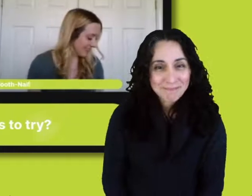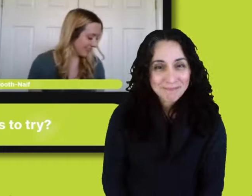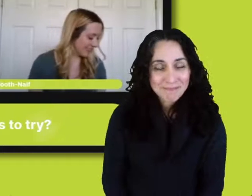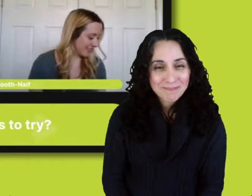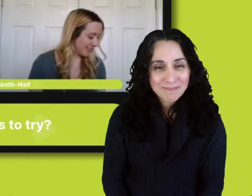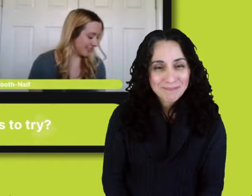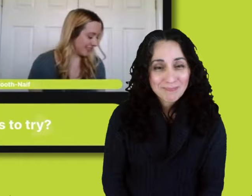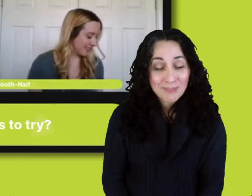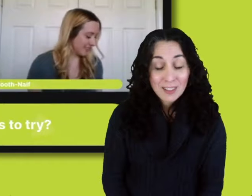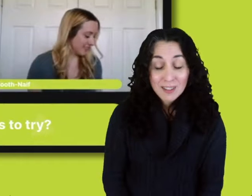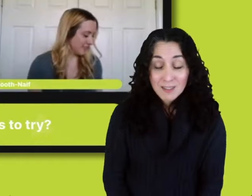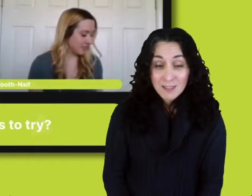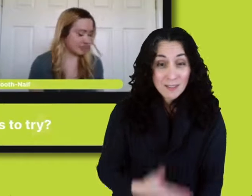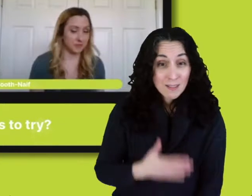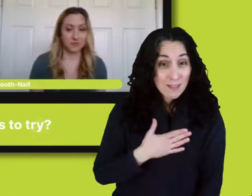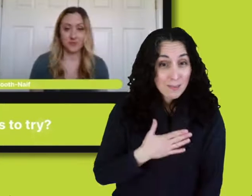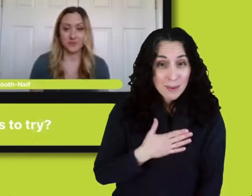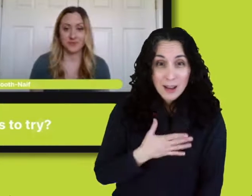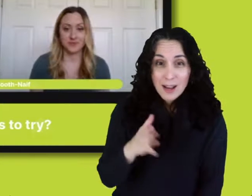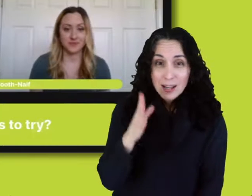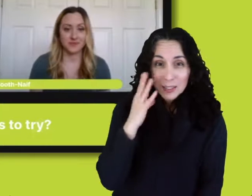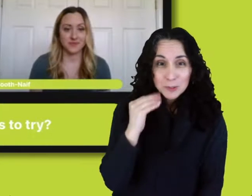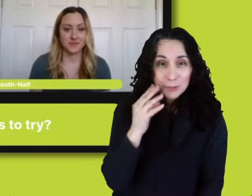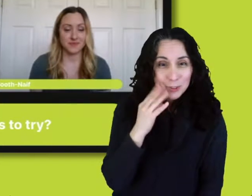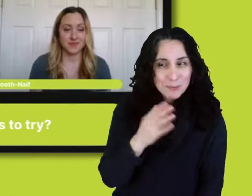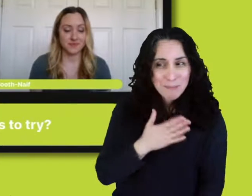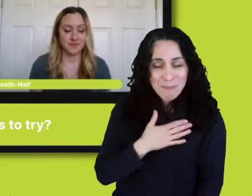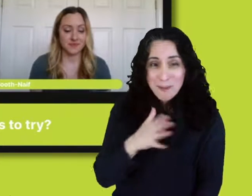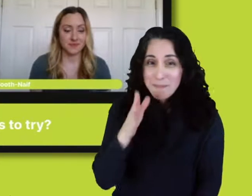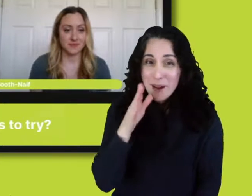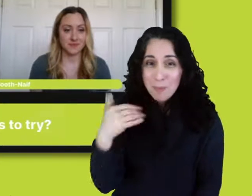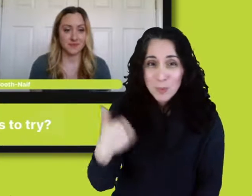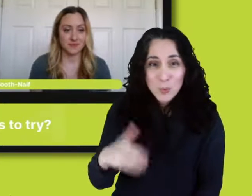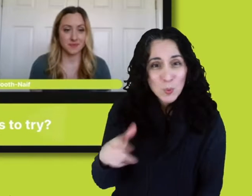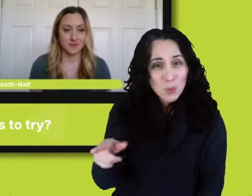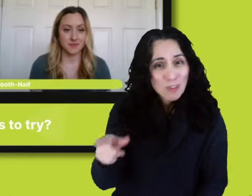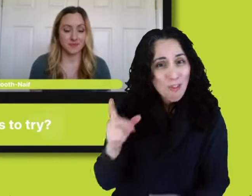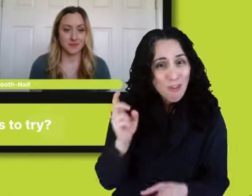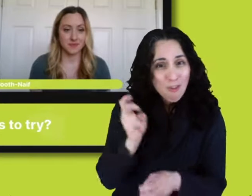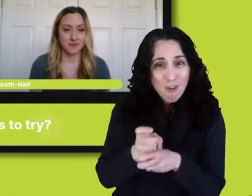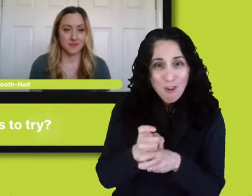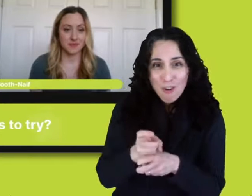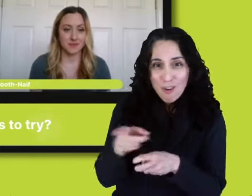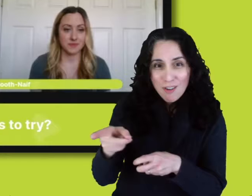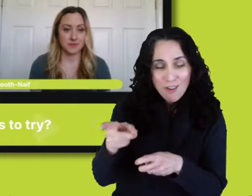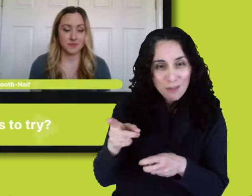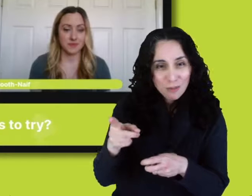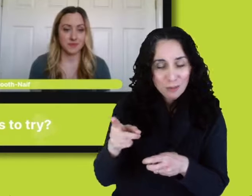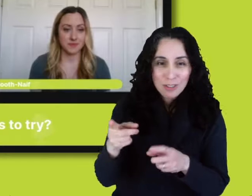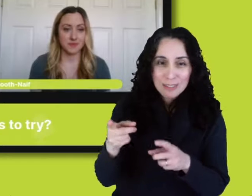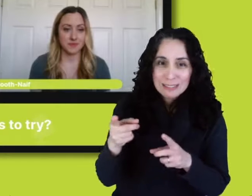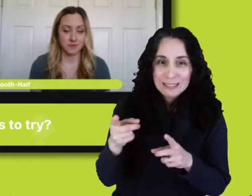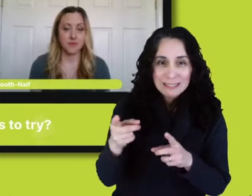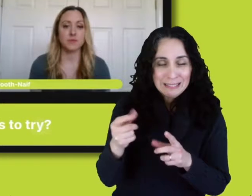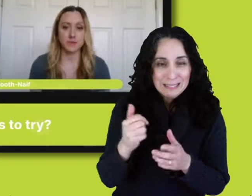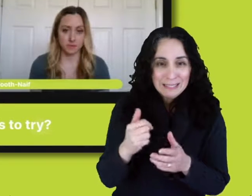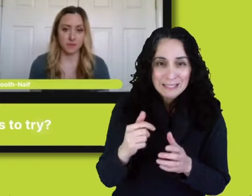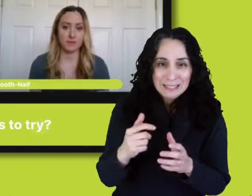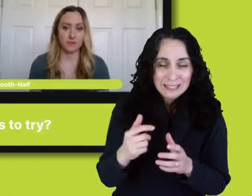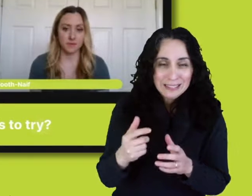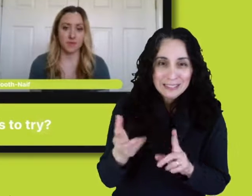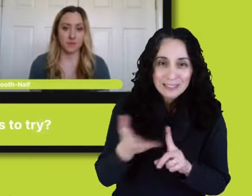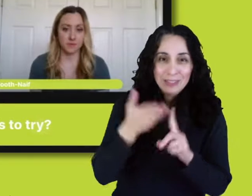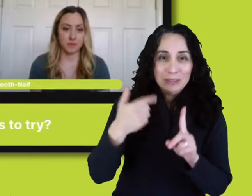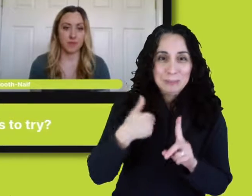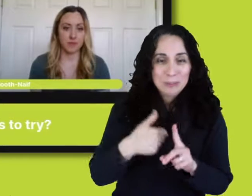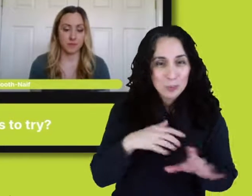speak, for my own experience and for my mom. Like, it was really hard to get me to commit to do at-home